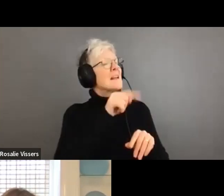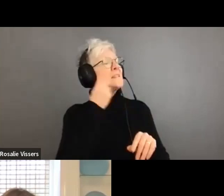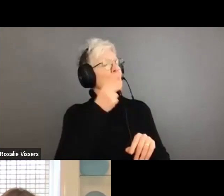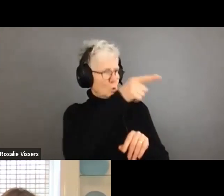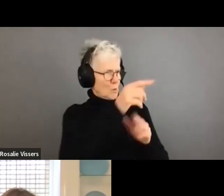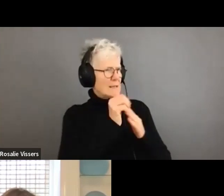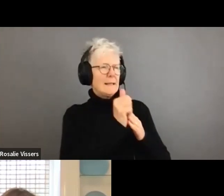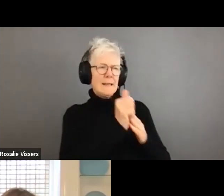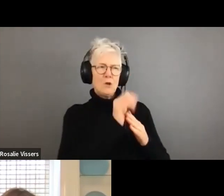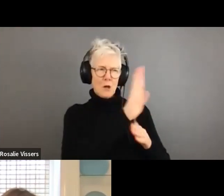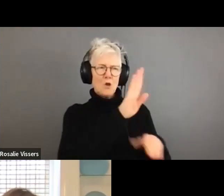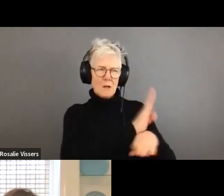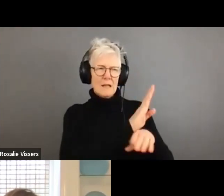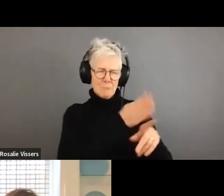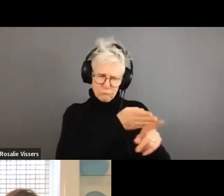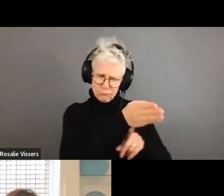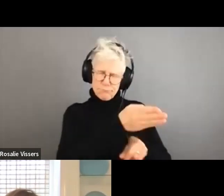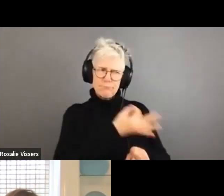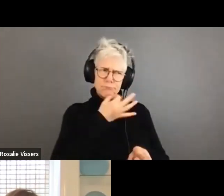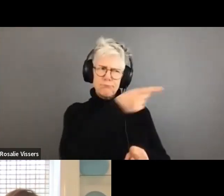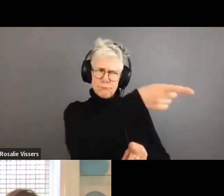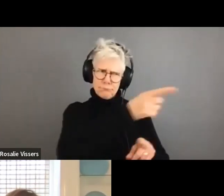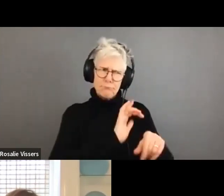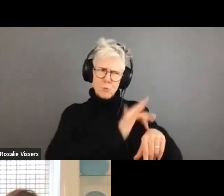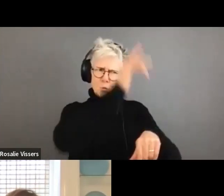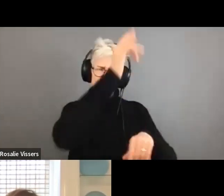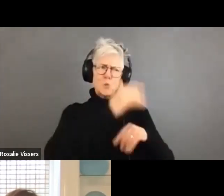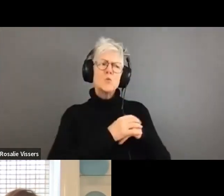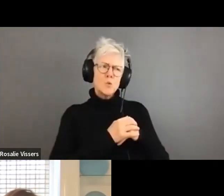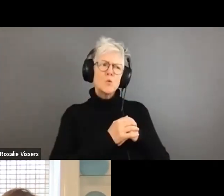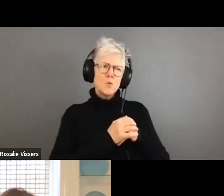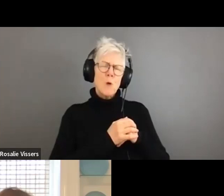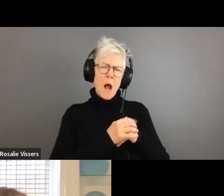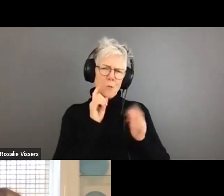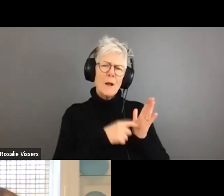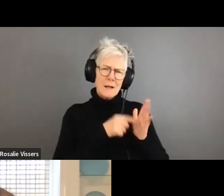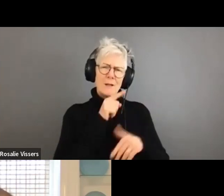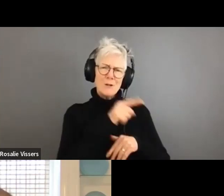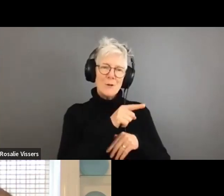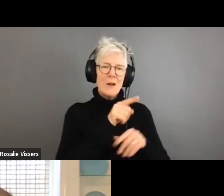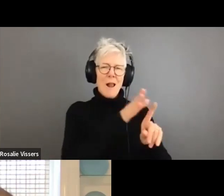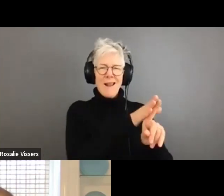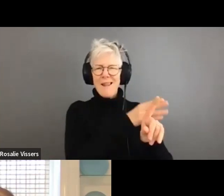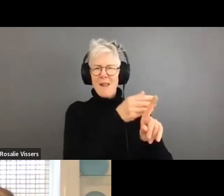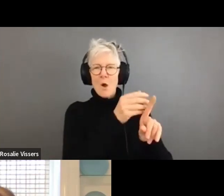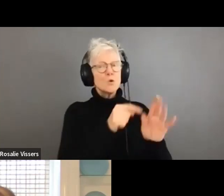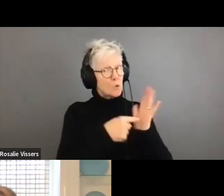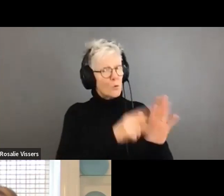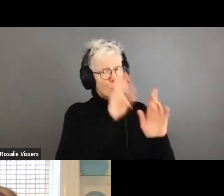and say, and because you're making, saying, hey, I recognize you, so you're showing respect for